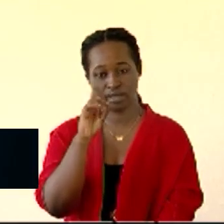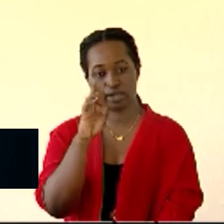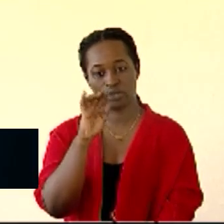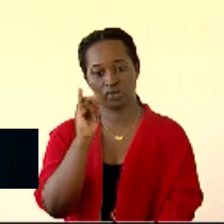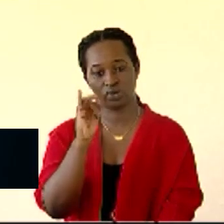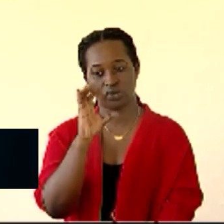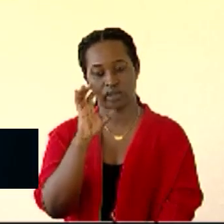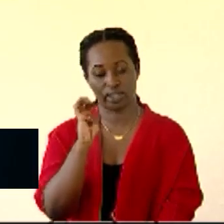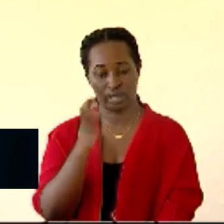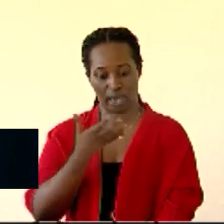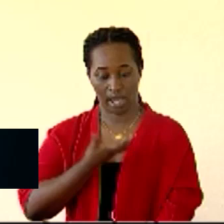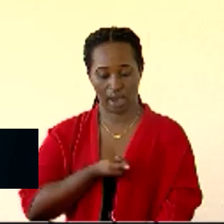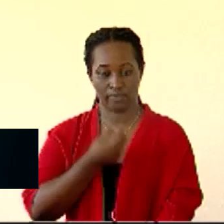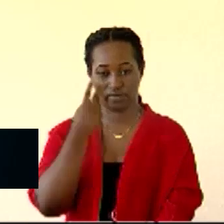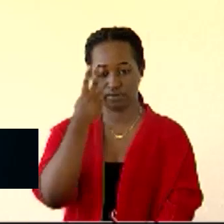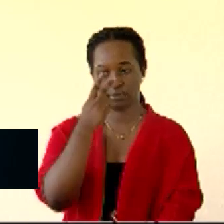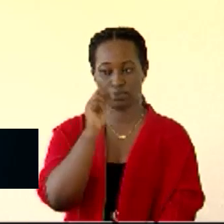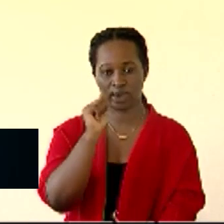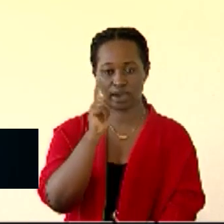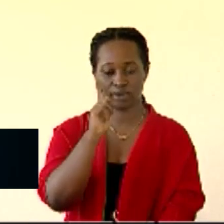C was formed.